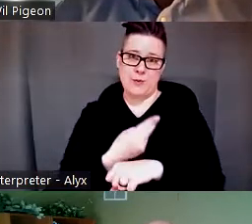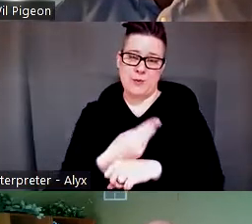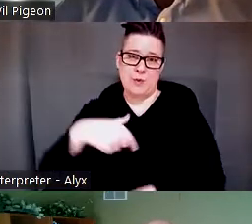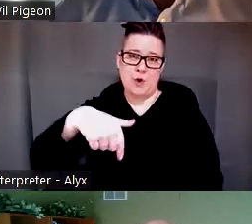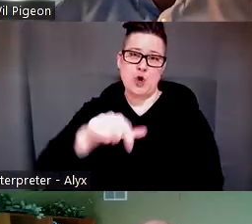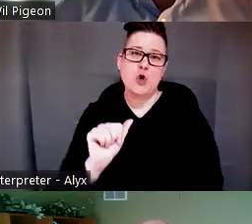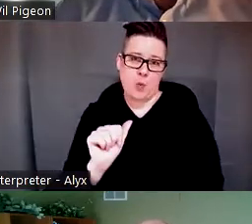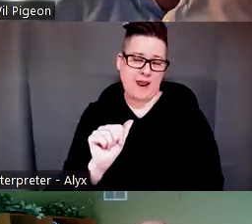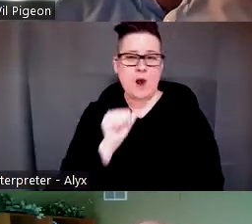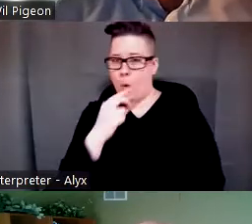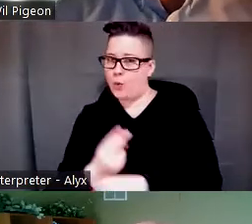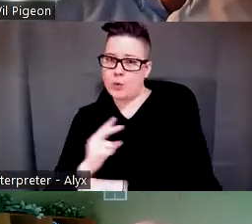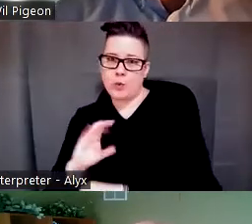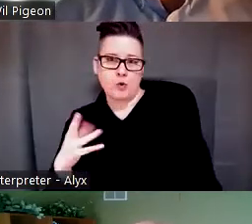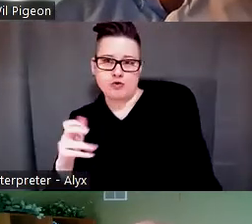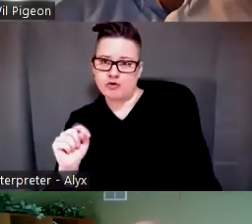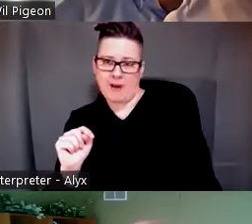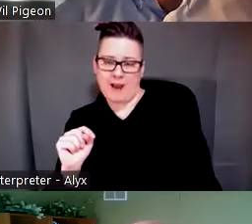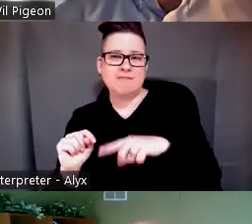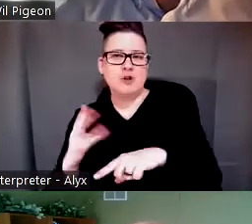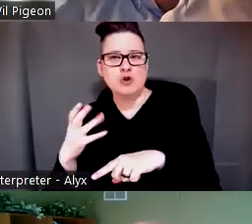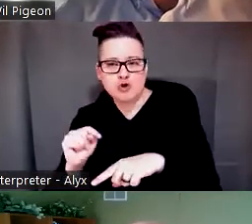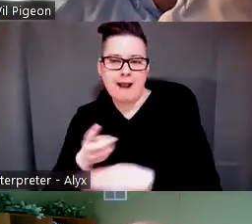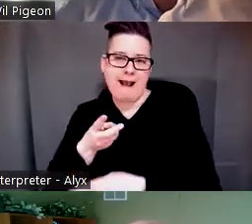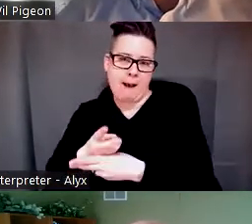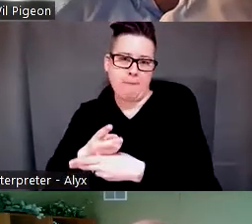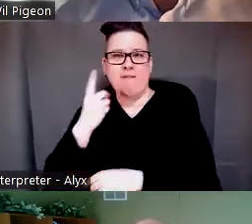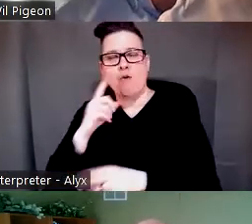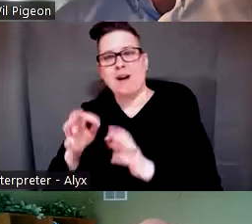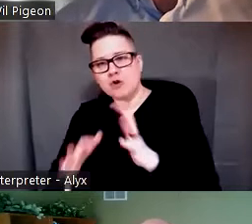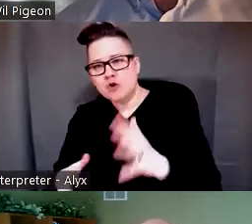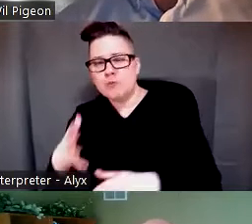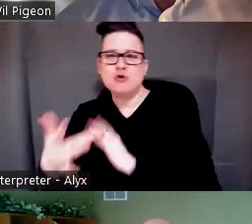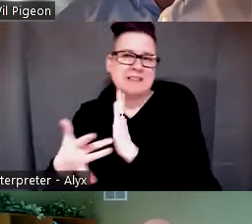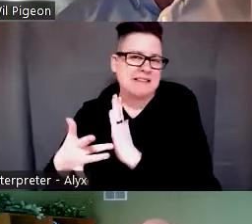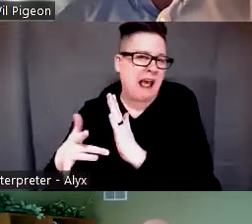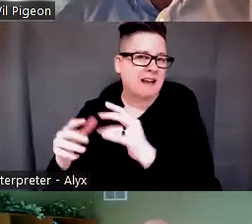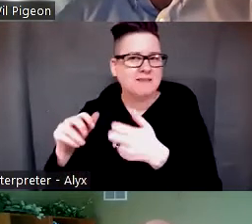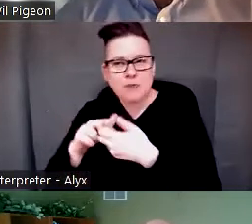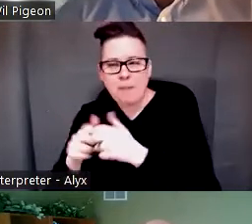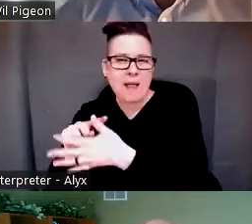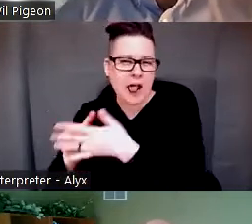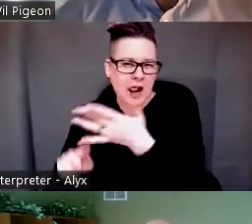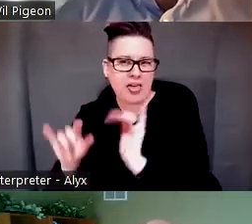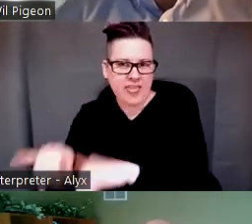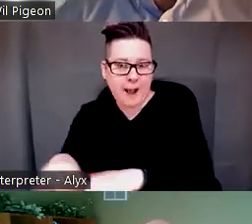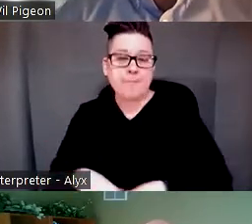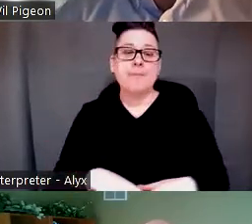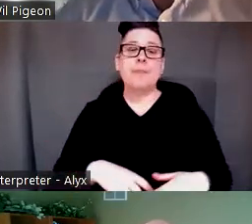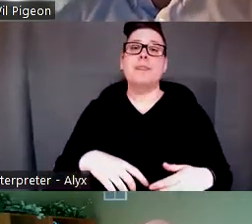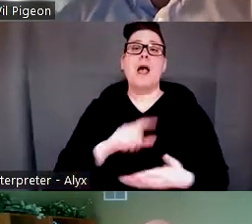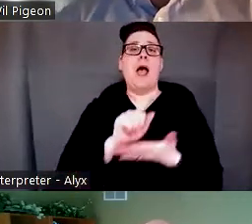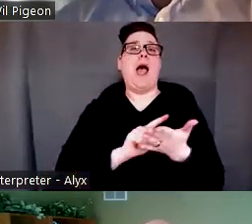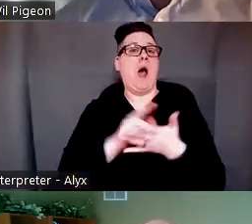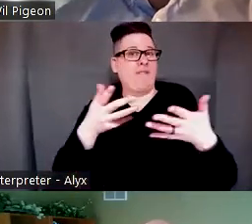box and not the chat box, the latter being kept open for interpreters and technical issues. At the end of the hour,